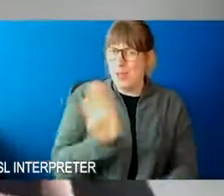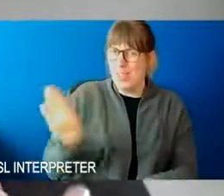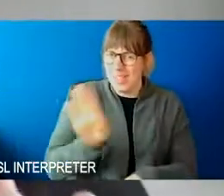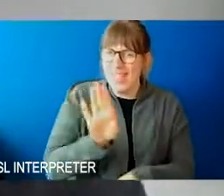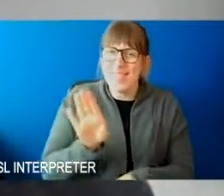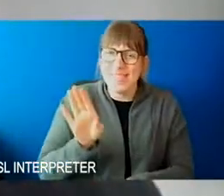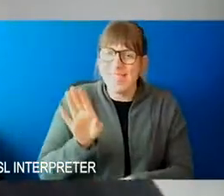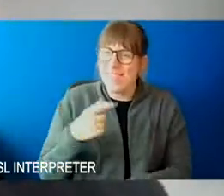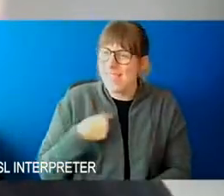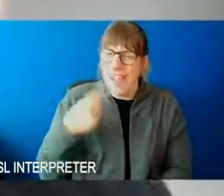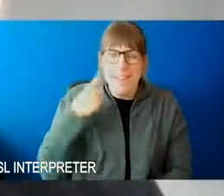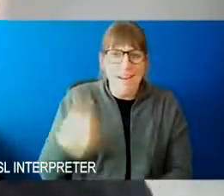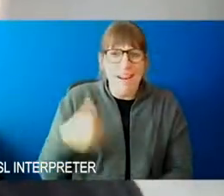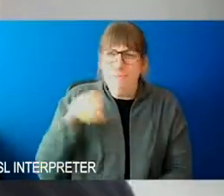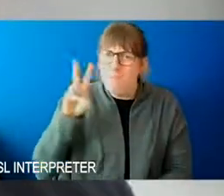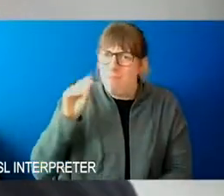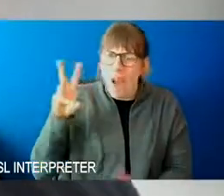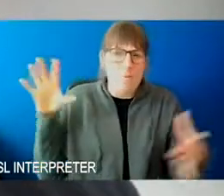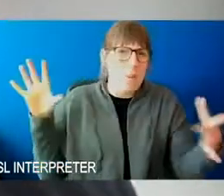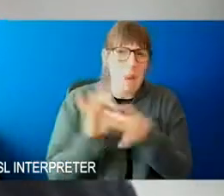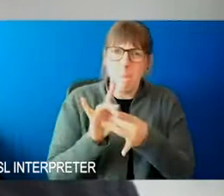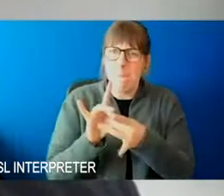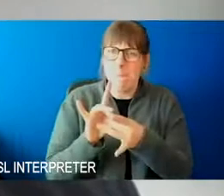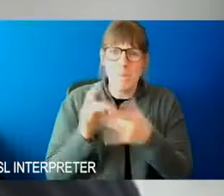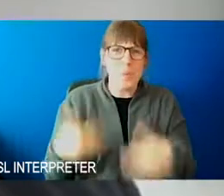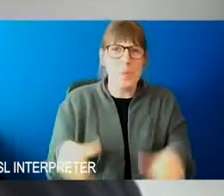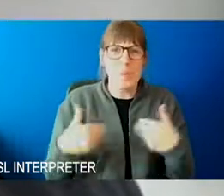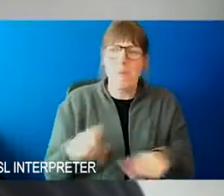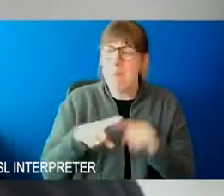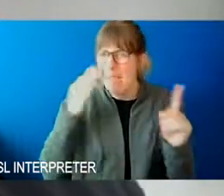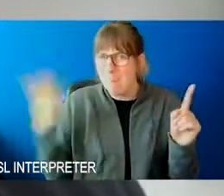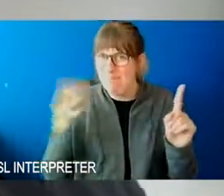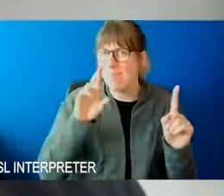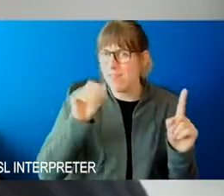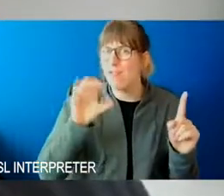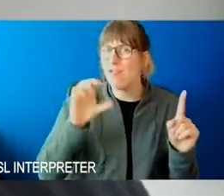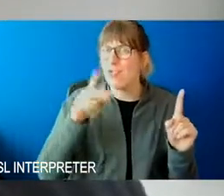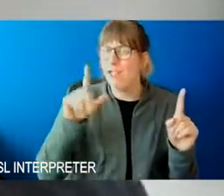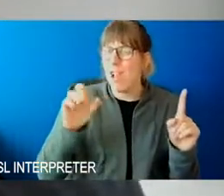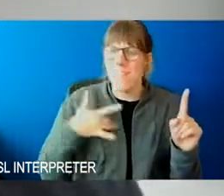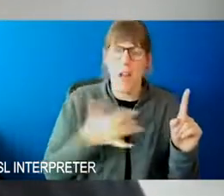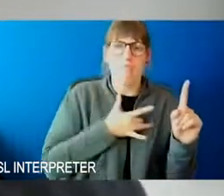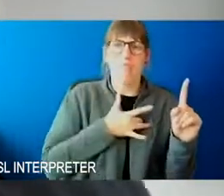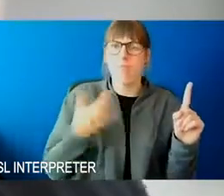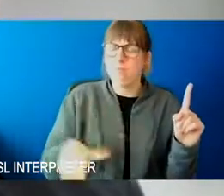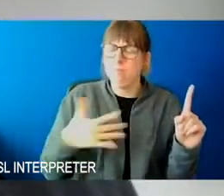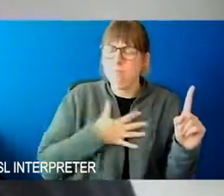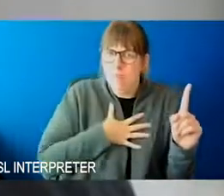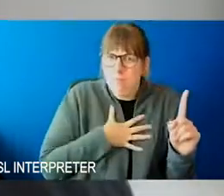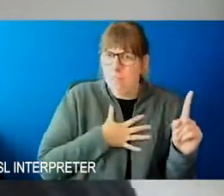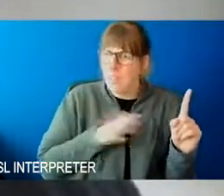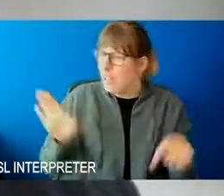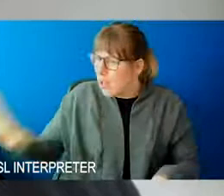I cried, and I'll introduce you to each other because I think that it will be such a deep connection. But Rochelle